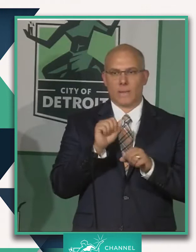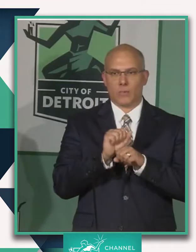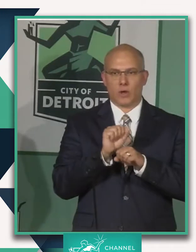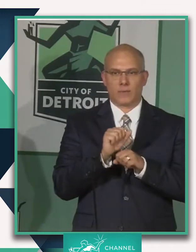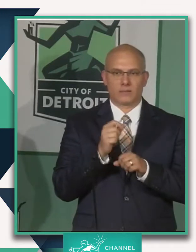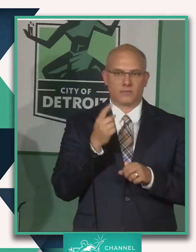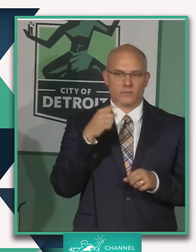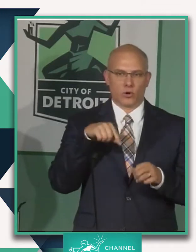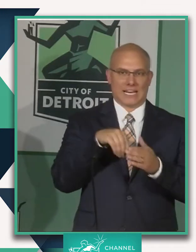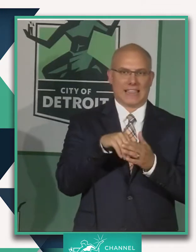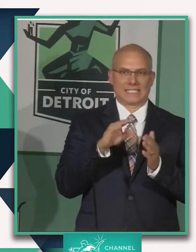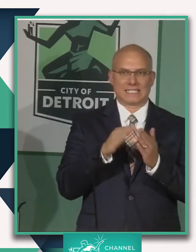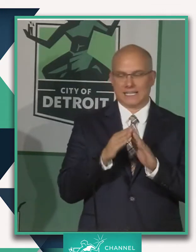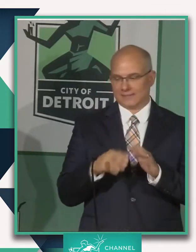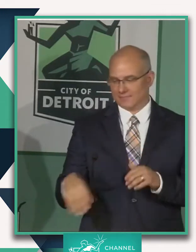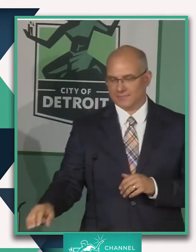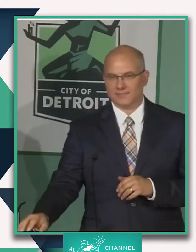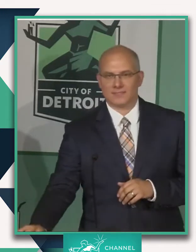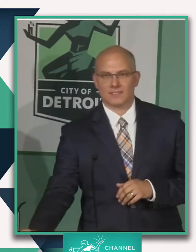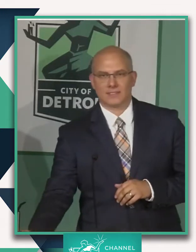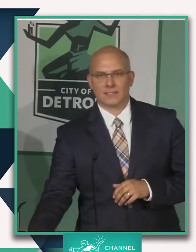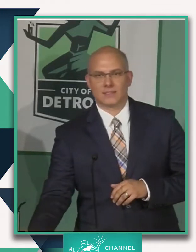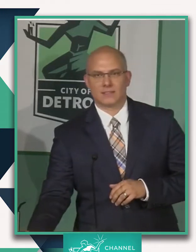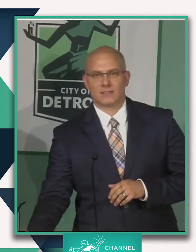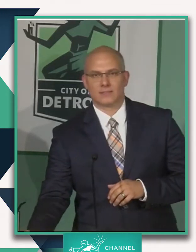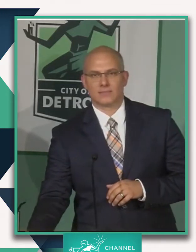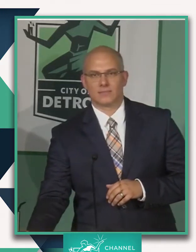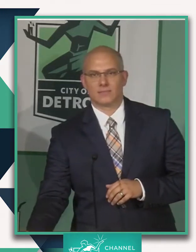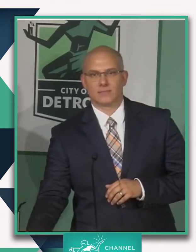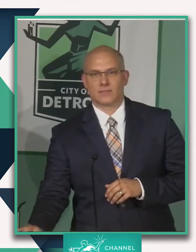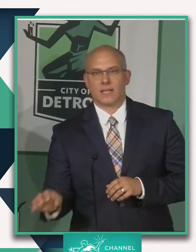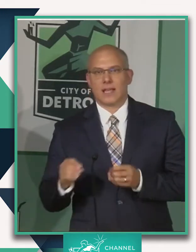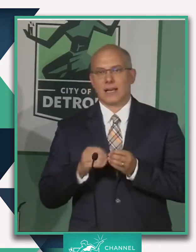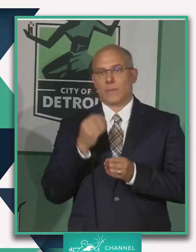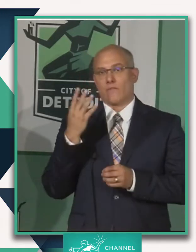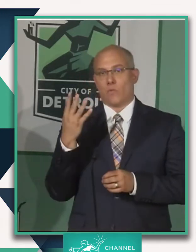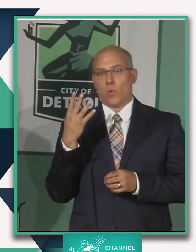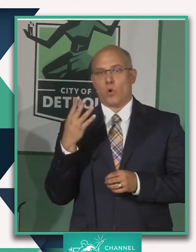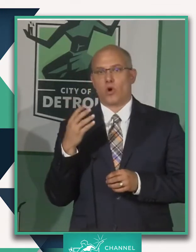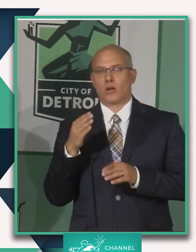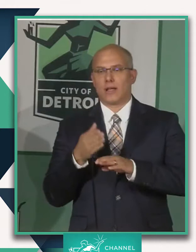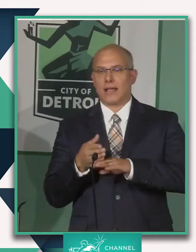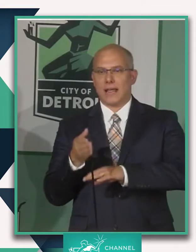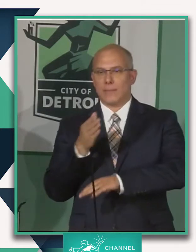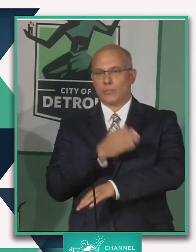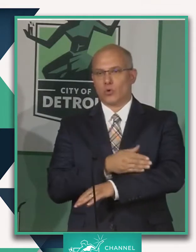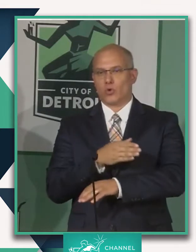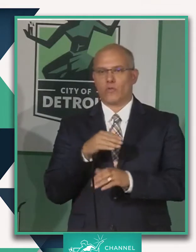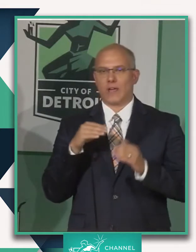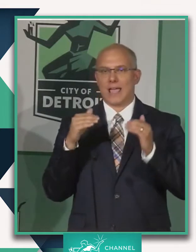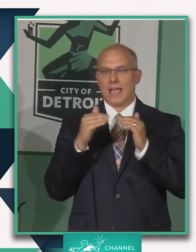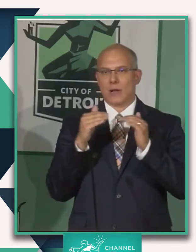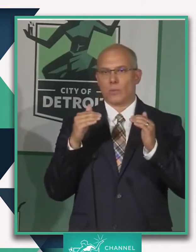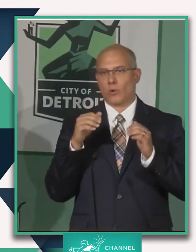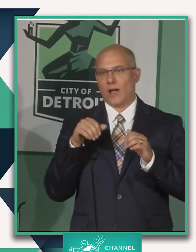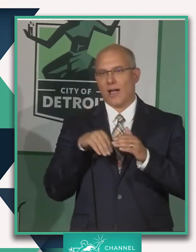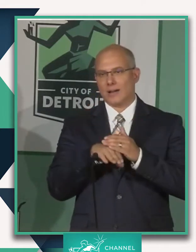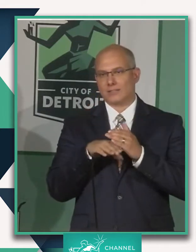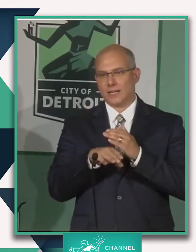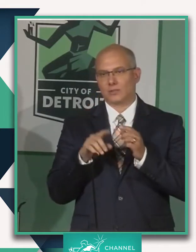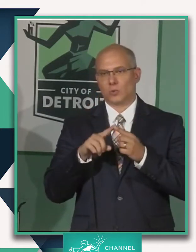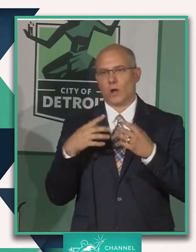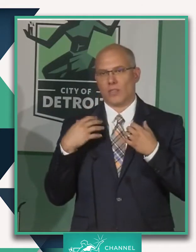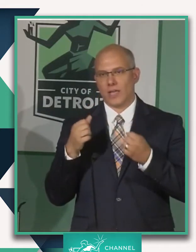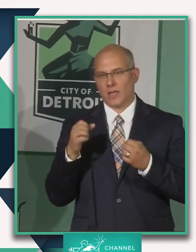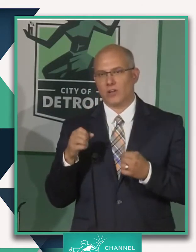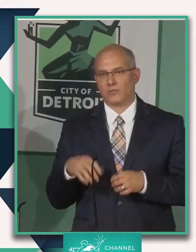increase our numbers of employment for these individuals in our city. Number 4, improve equitable access